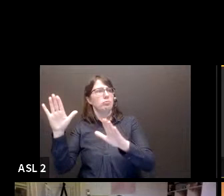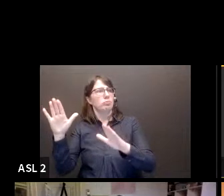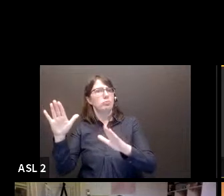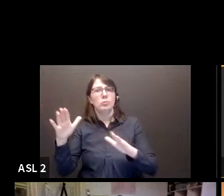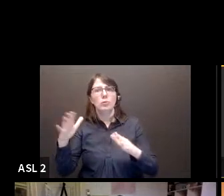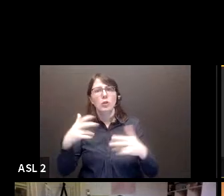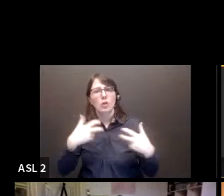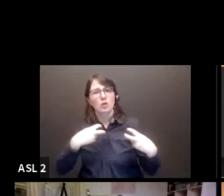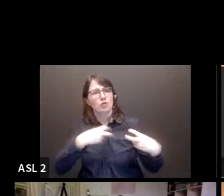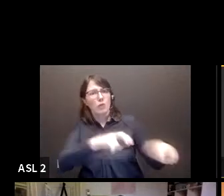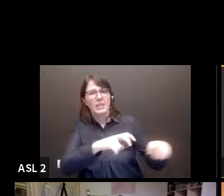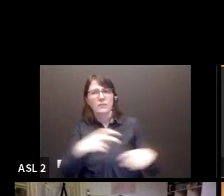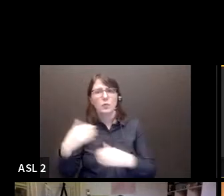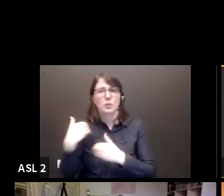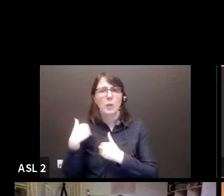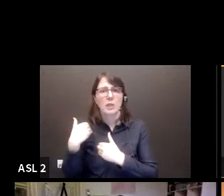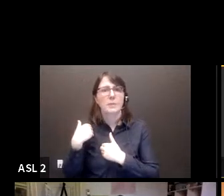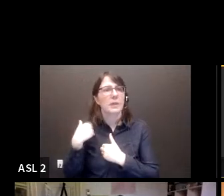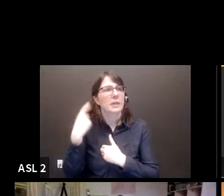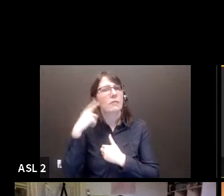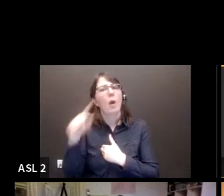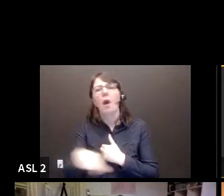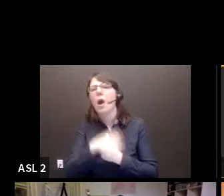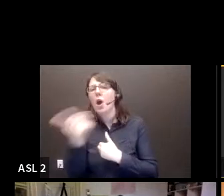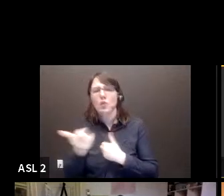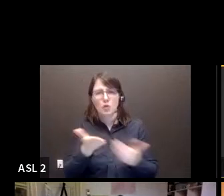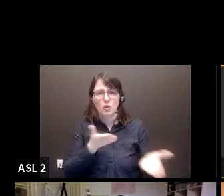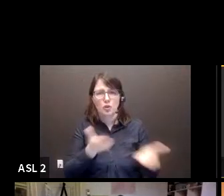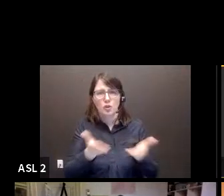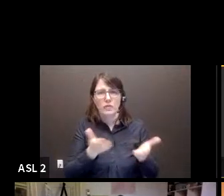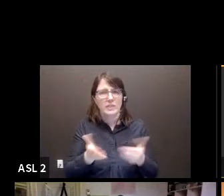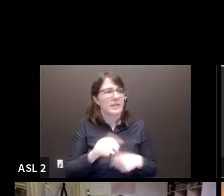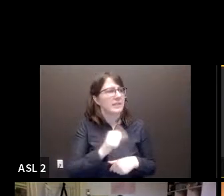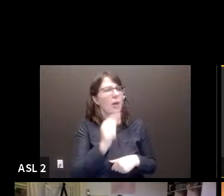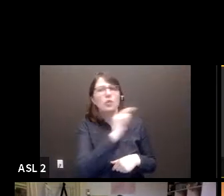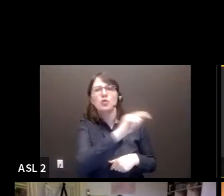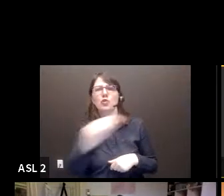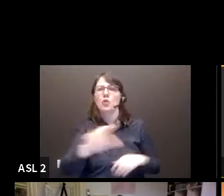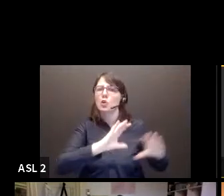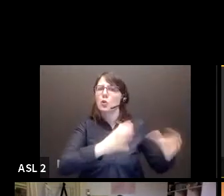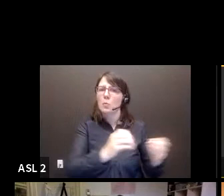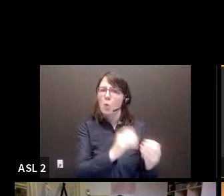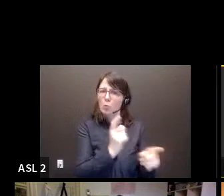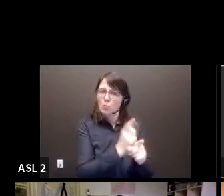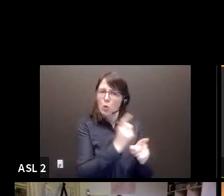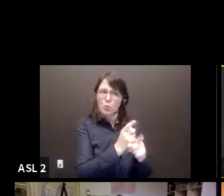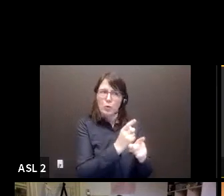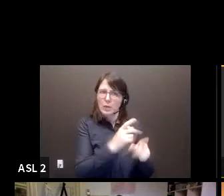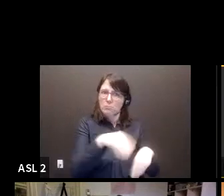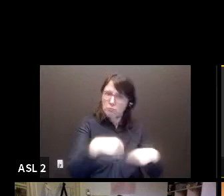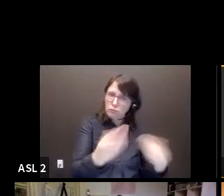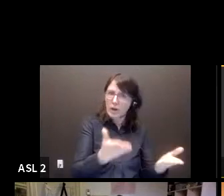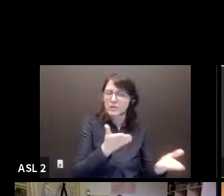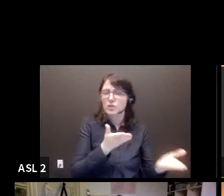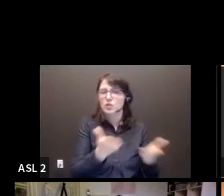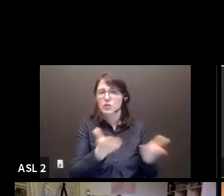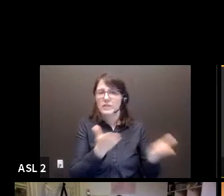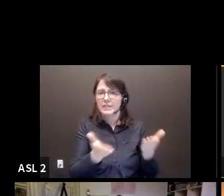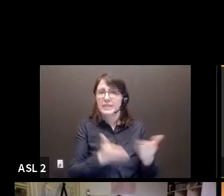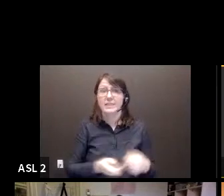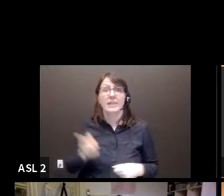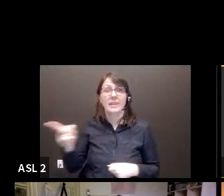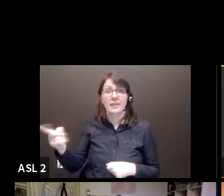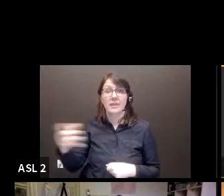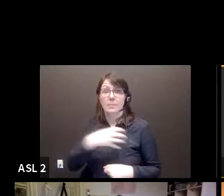calls in the first place as it currently stands the policing budget is higher than the library's public health and the